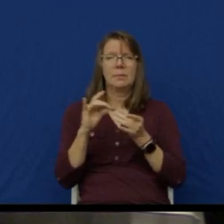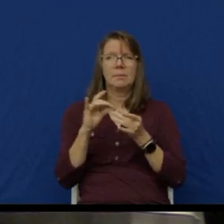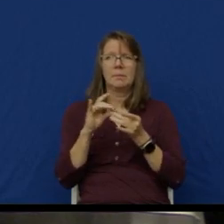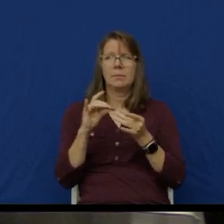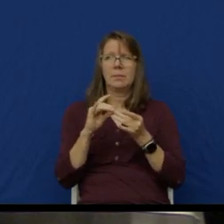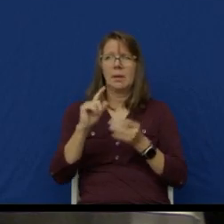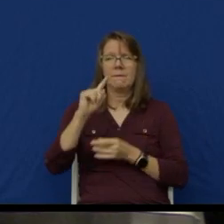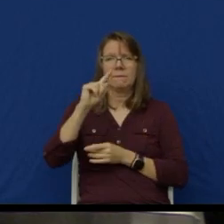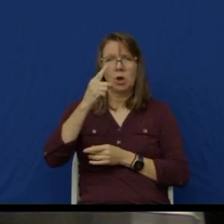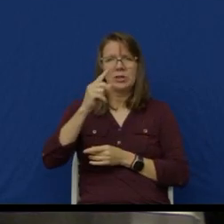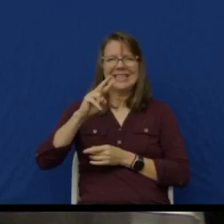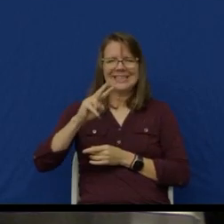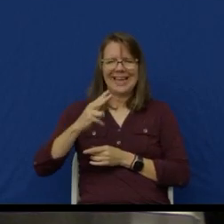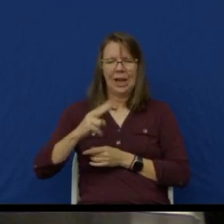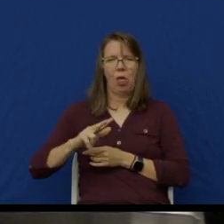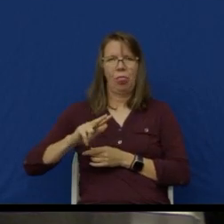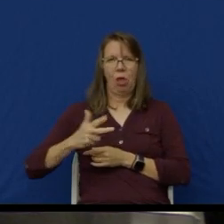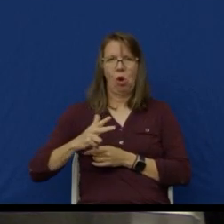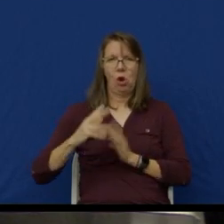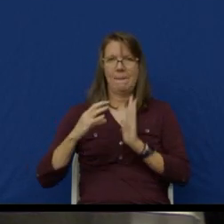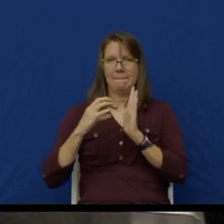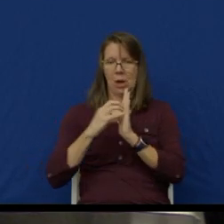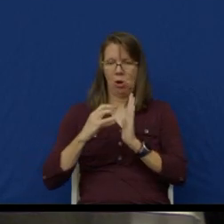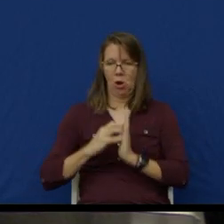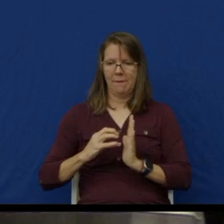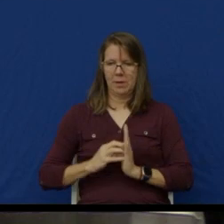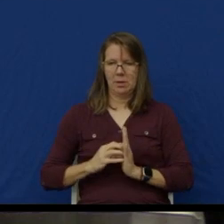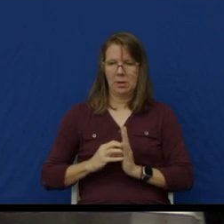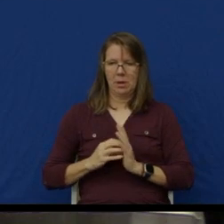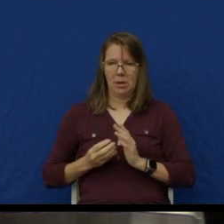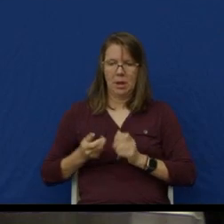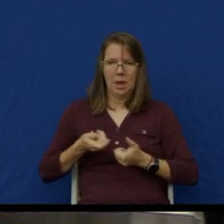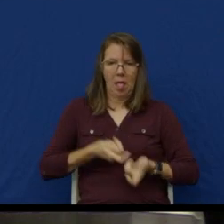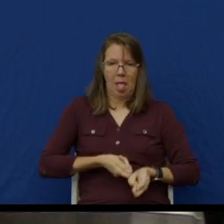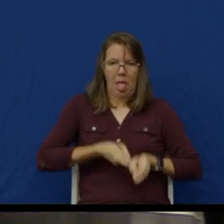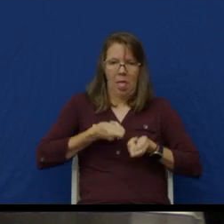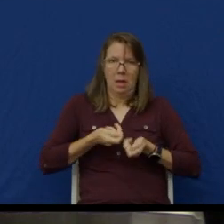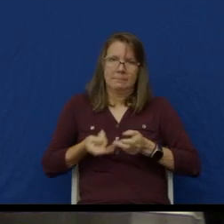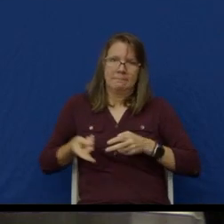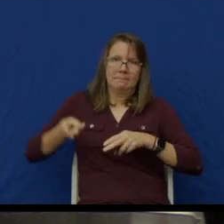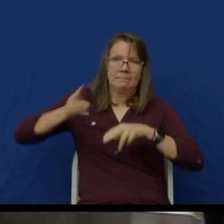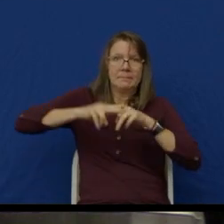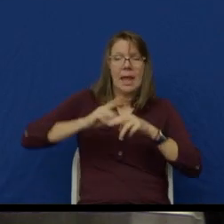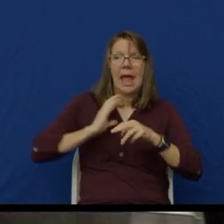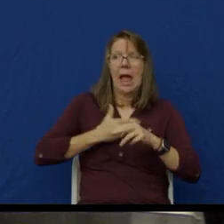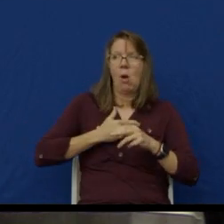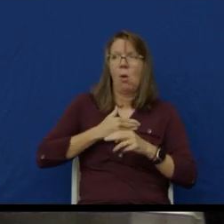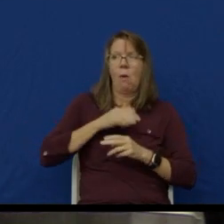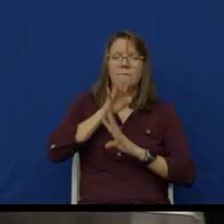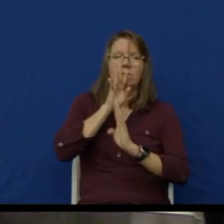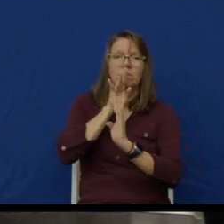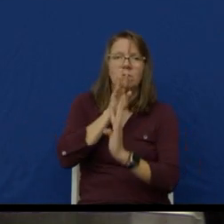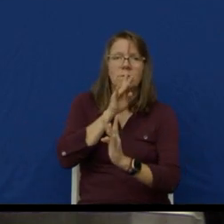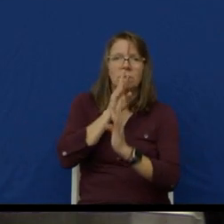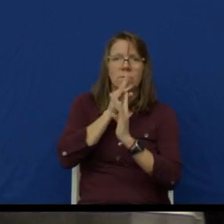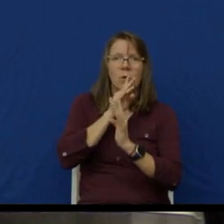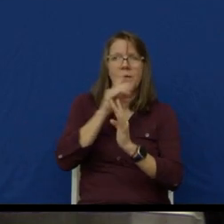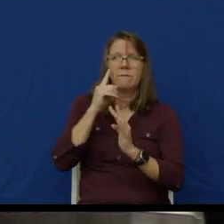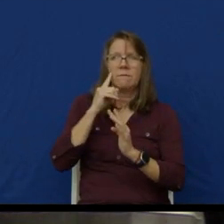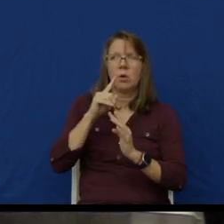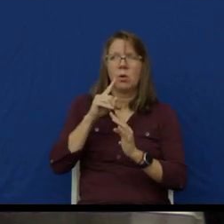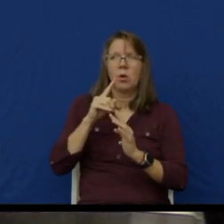third paragraph there. Amplify our voices in support of historically underrepresented students, their families,